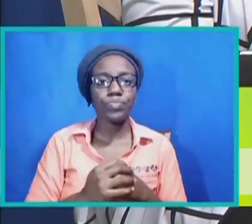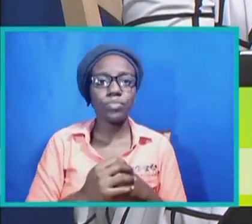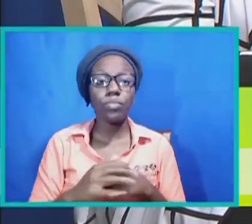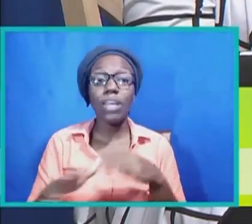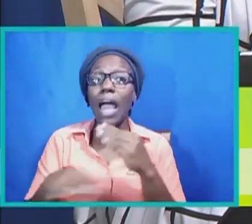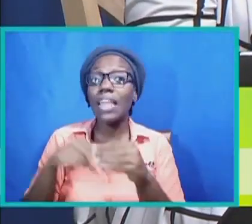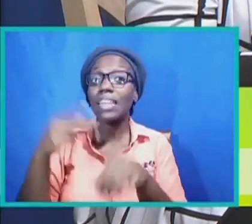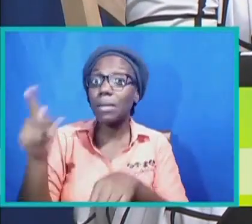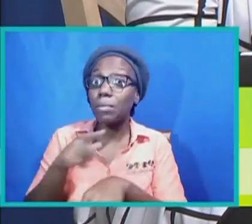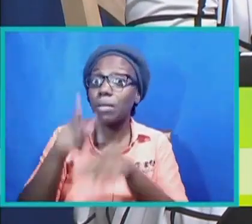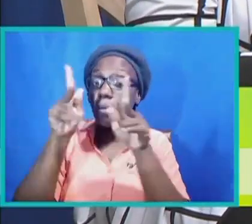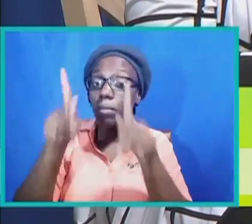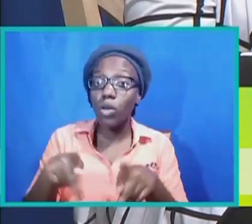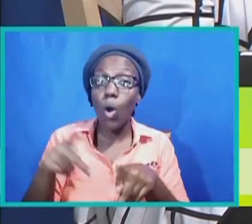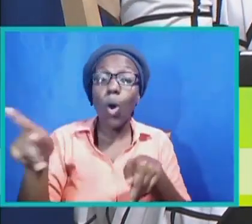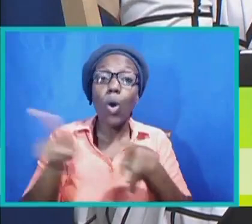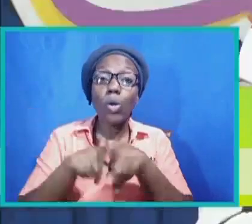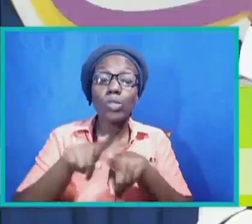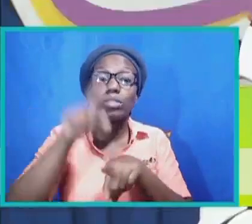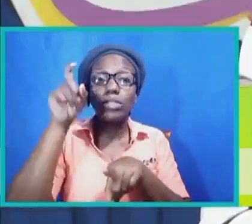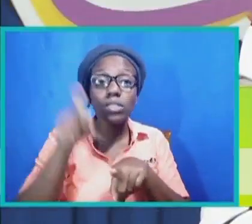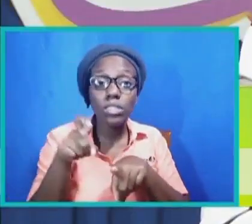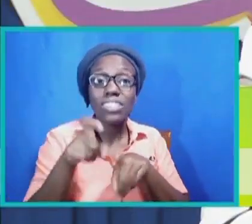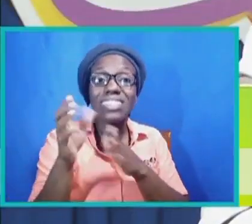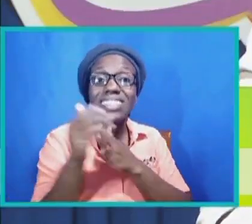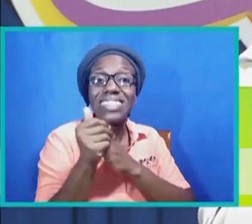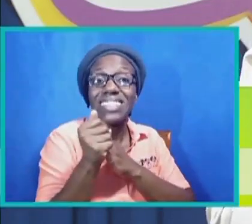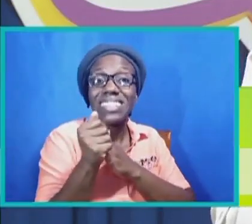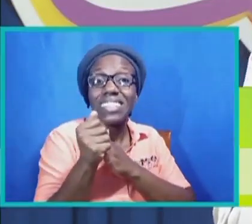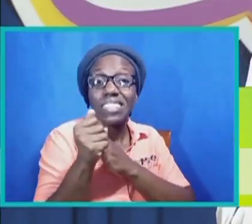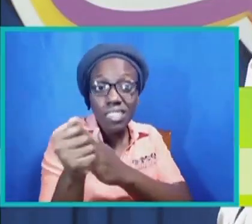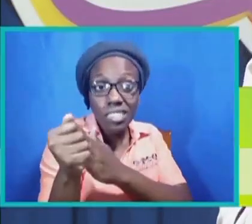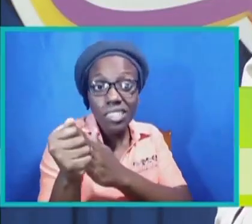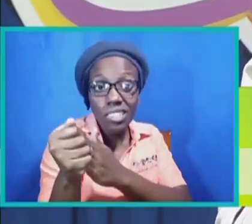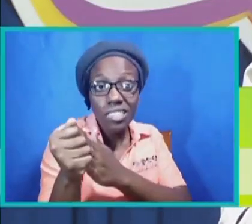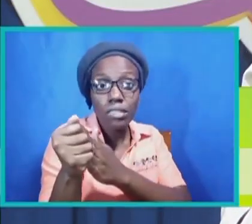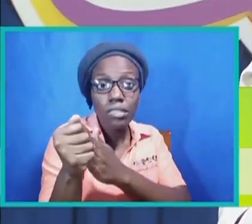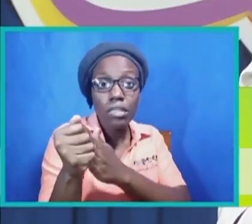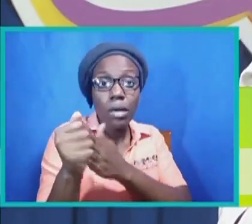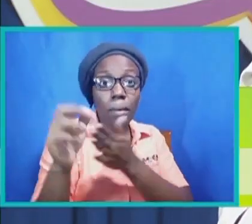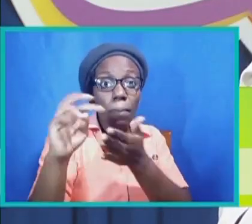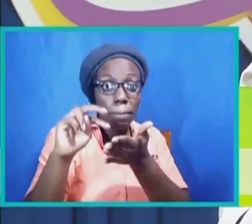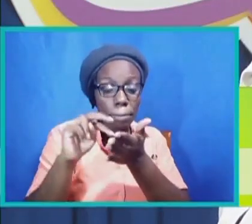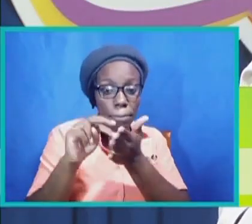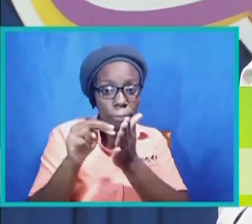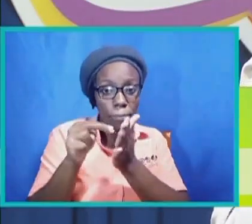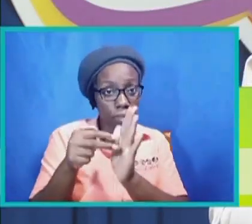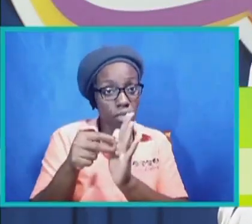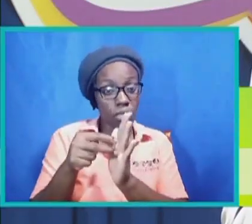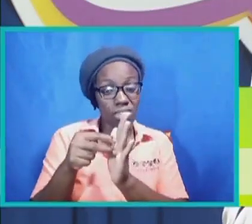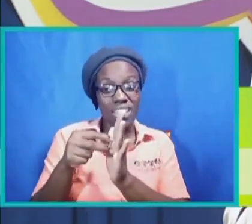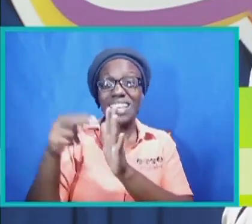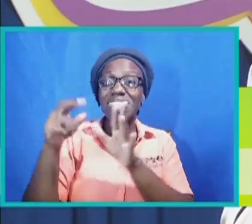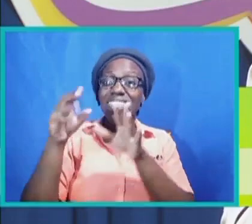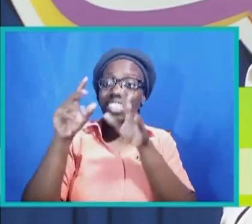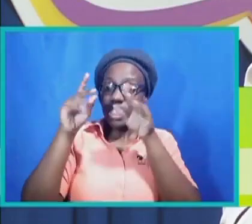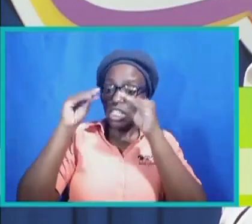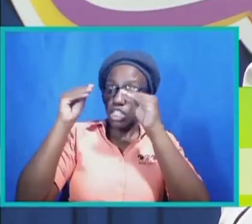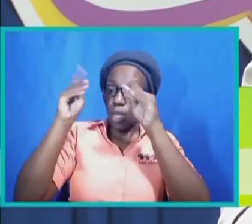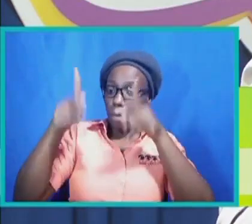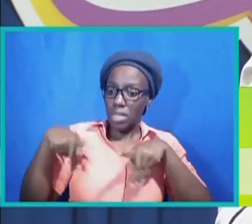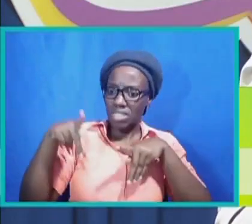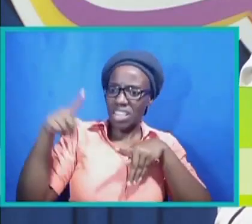a leader in respect of what needs to be learned, because the teachers need to look at the principal as a role model, not just